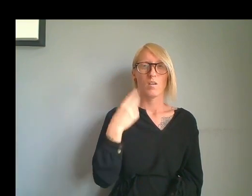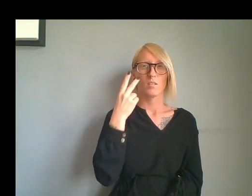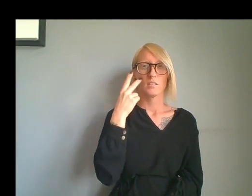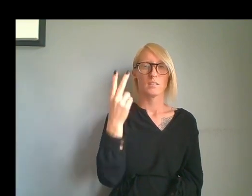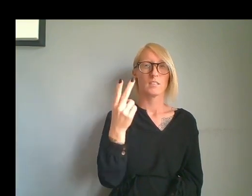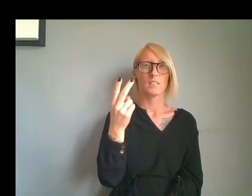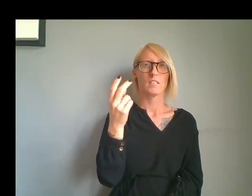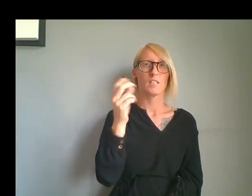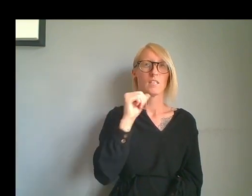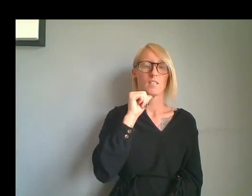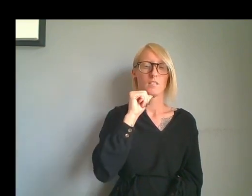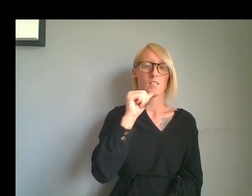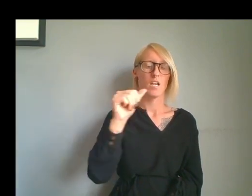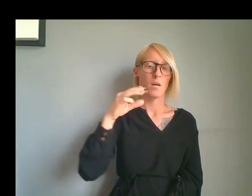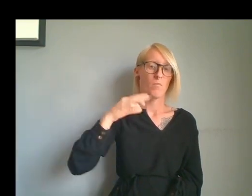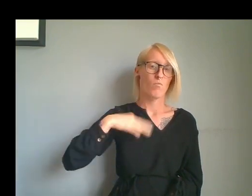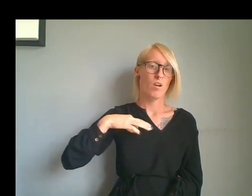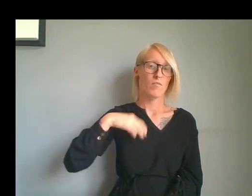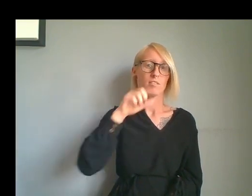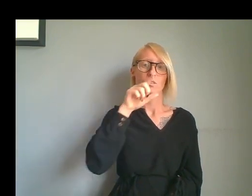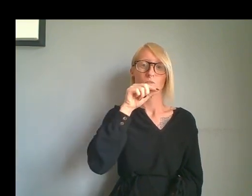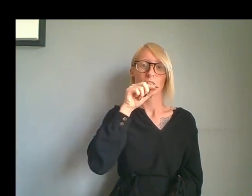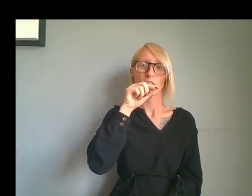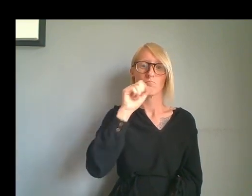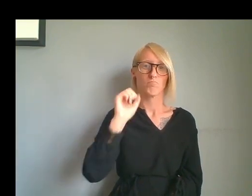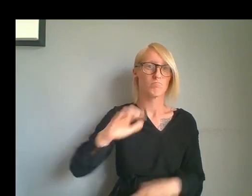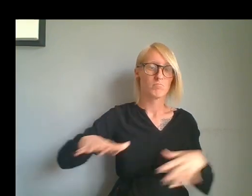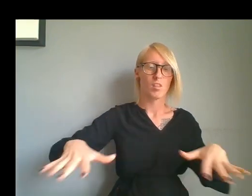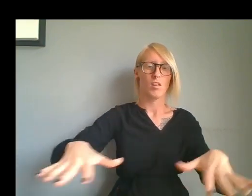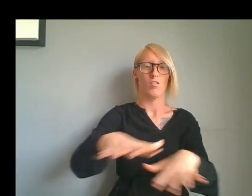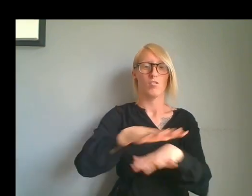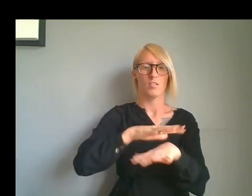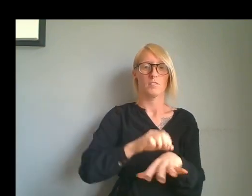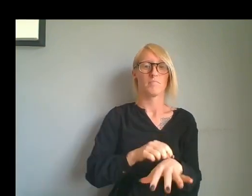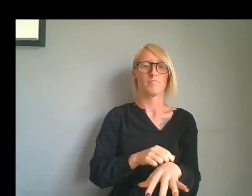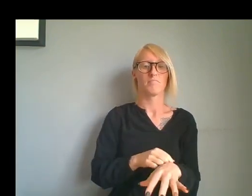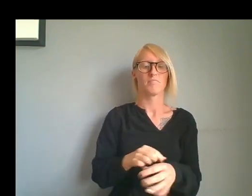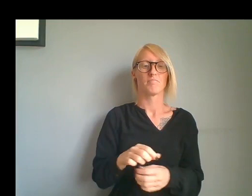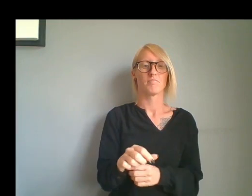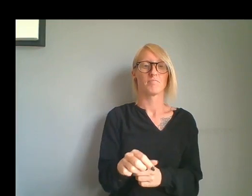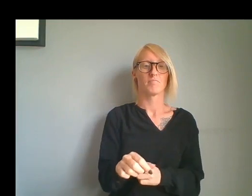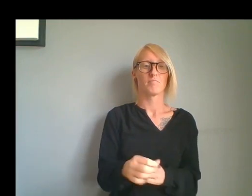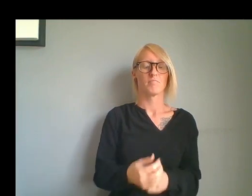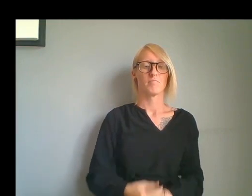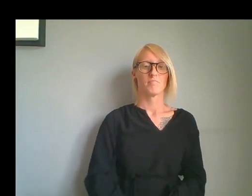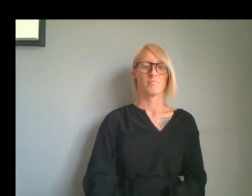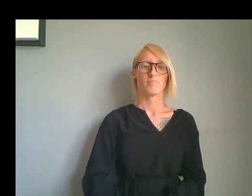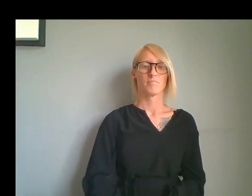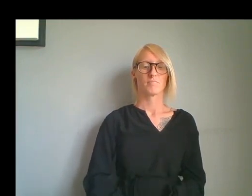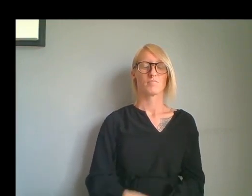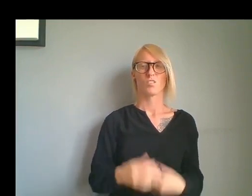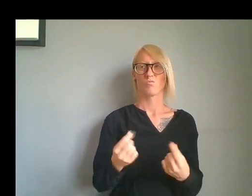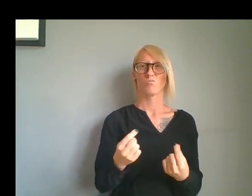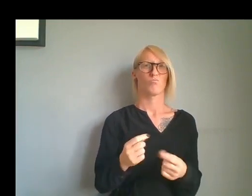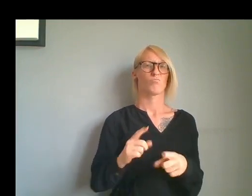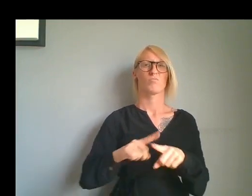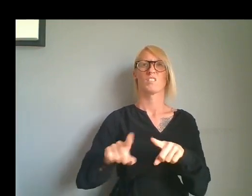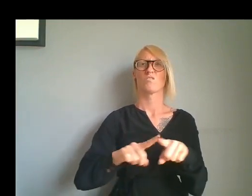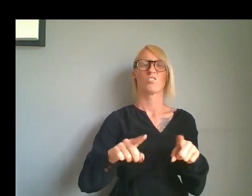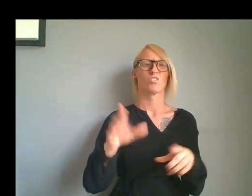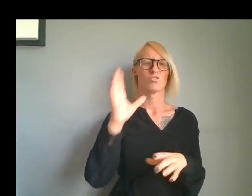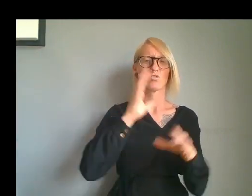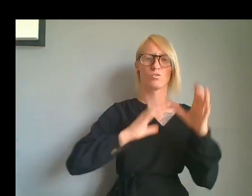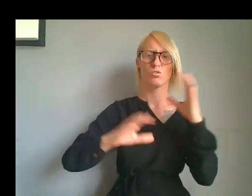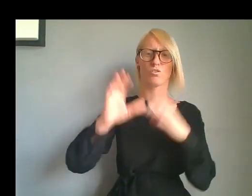of 29403. Okay, and there's different things here. I won't go into all this today, but you can do different searches, change your